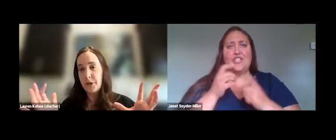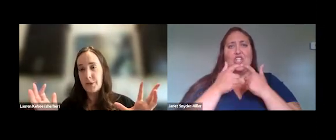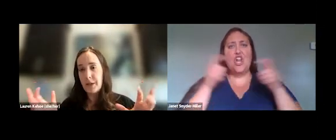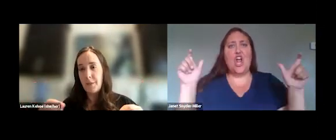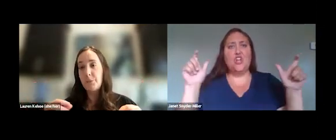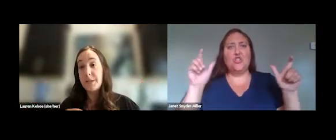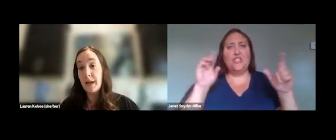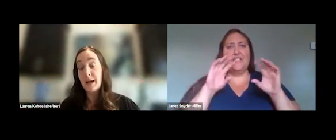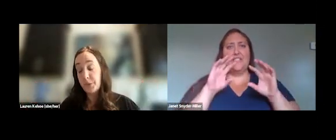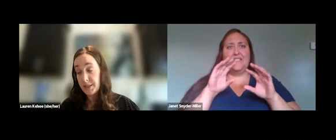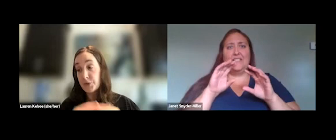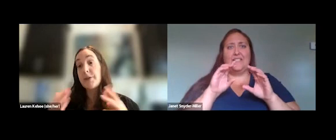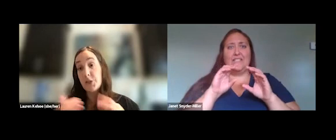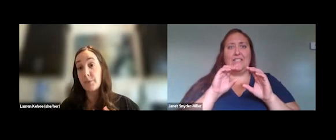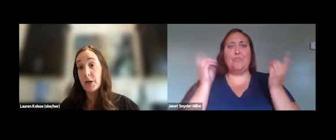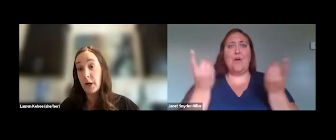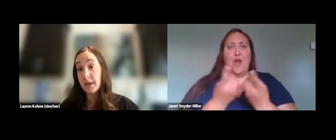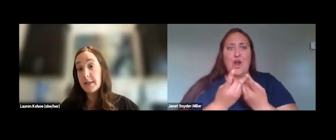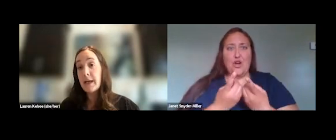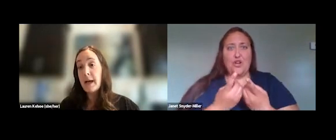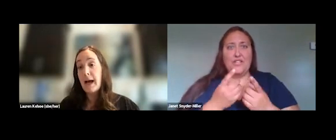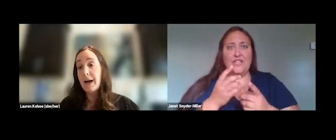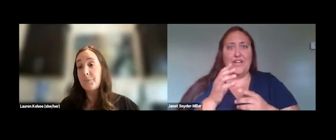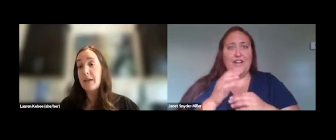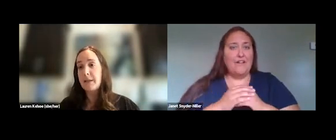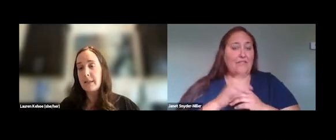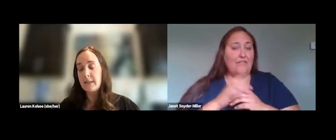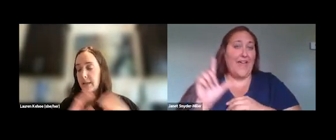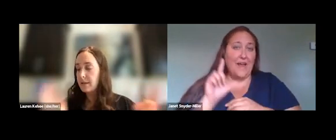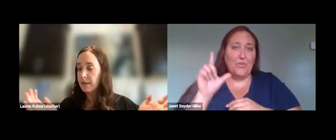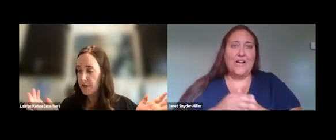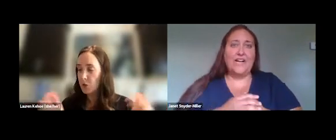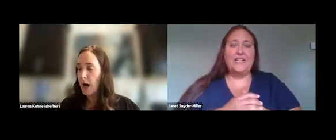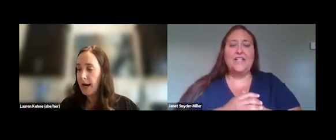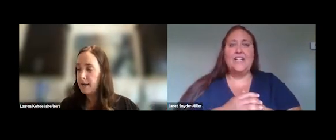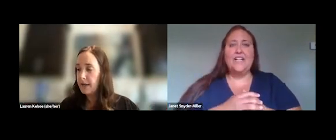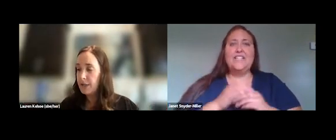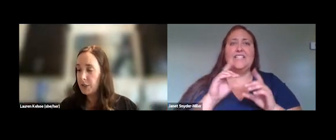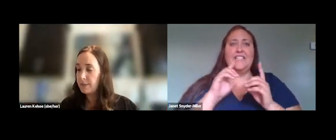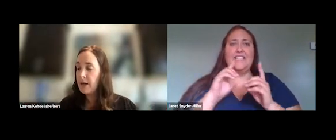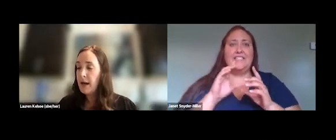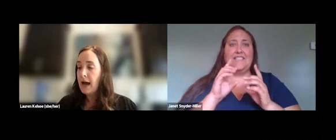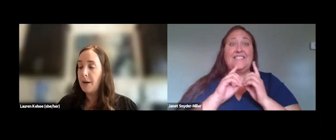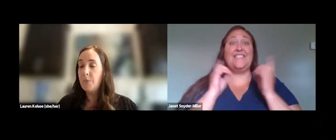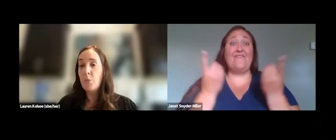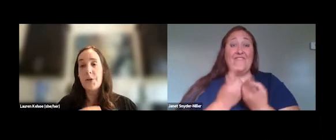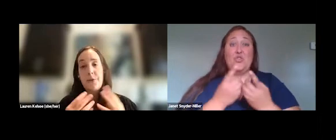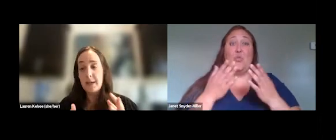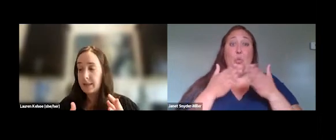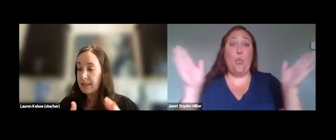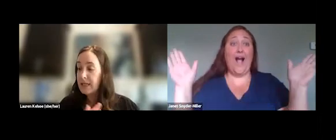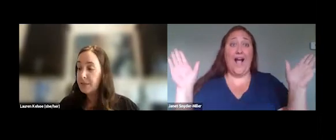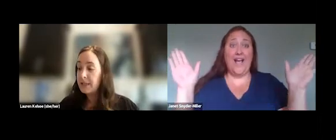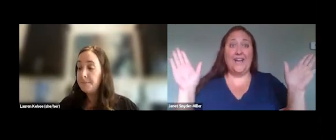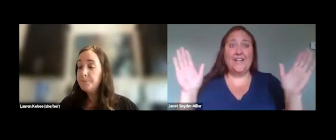of libraries principal strategic priorities. And it's a division-wide initiative. We also